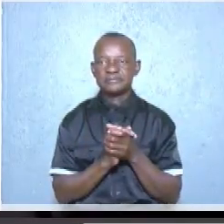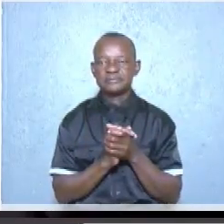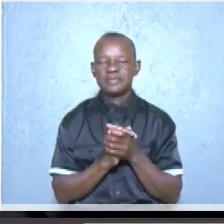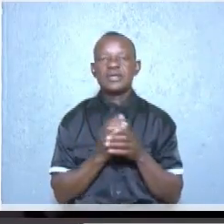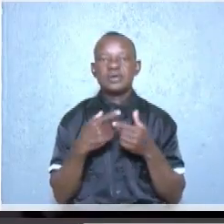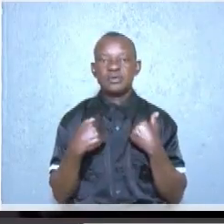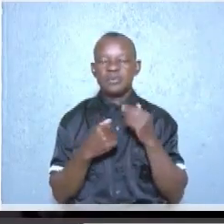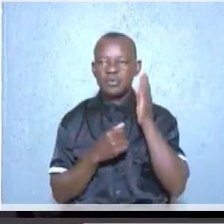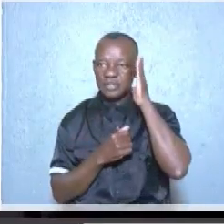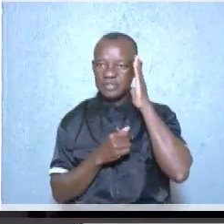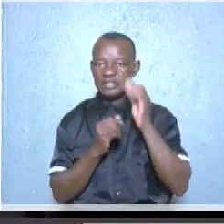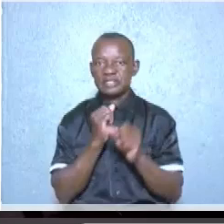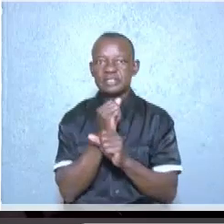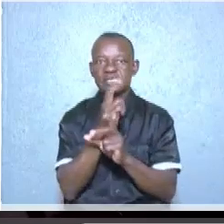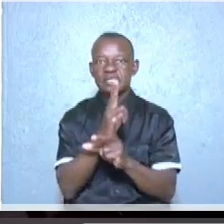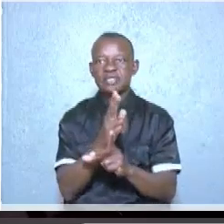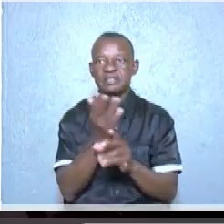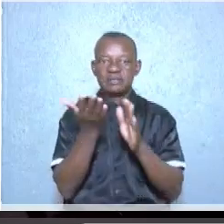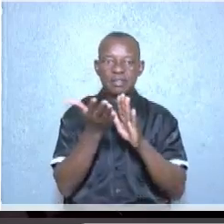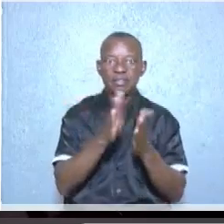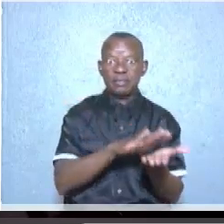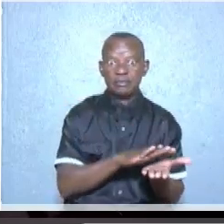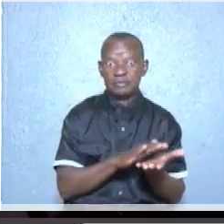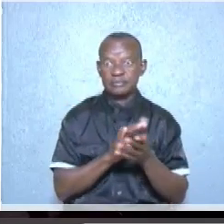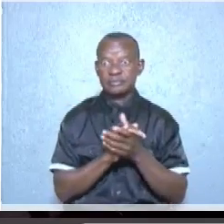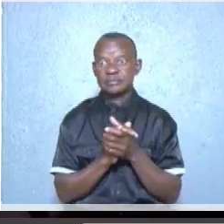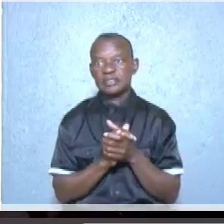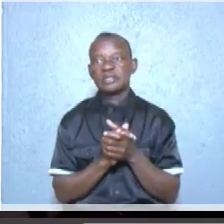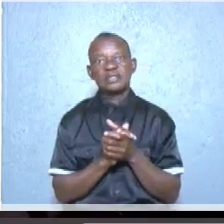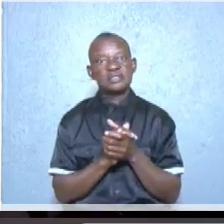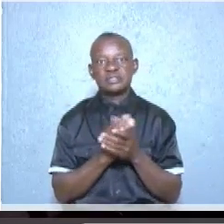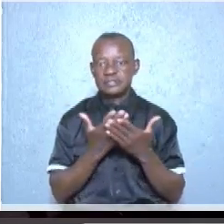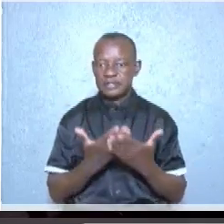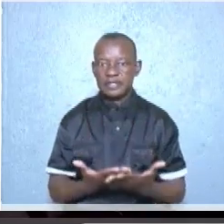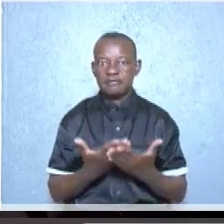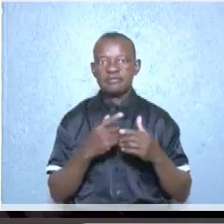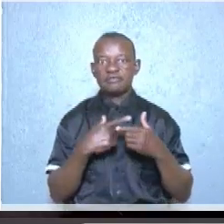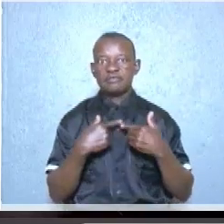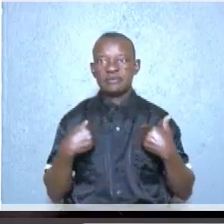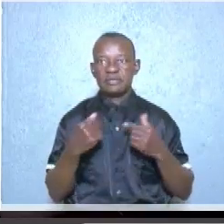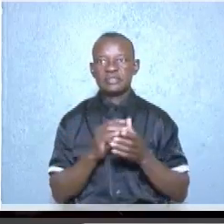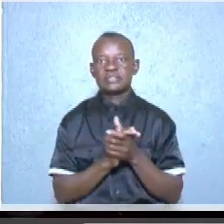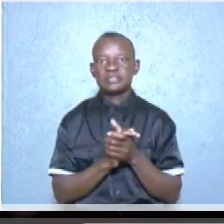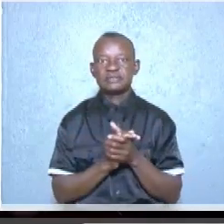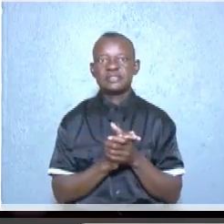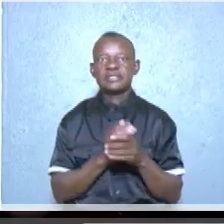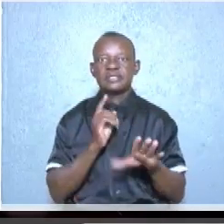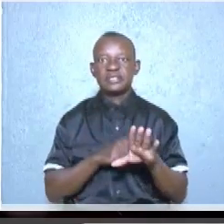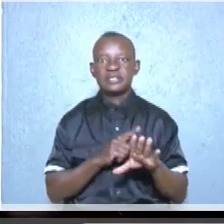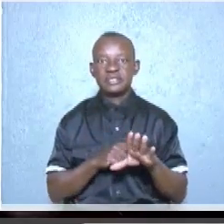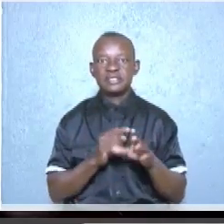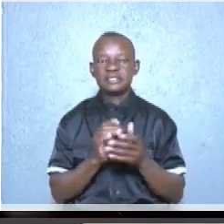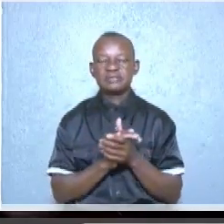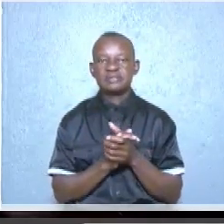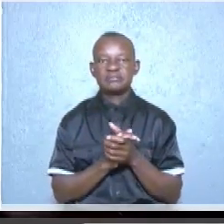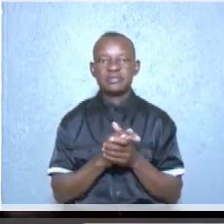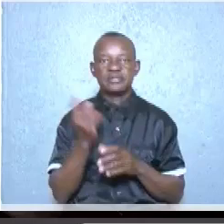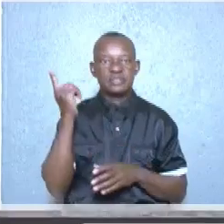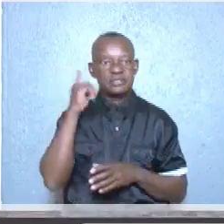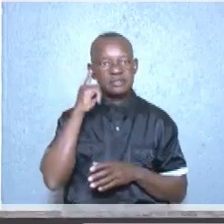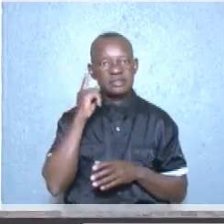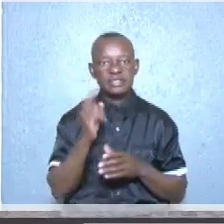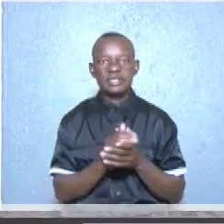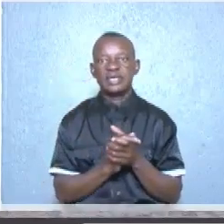impact that all of us had felt when that news was announced. Where were you, and how did you receive the news of his